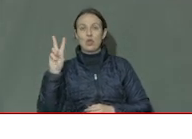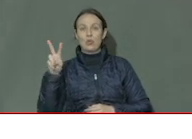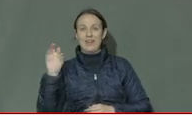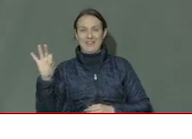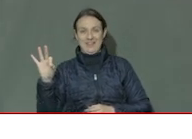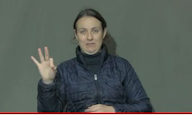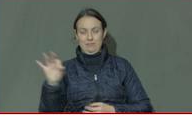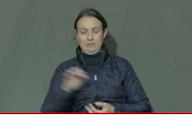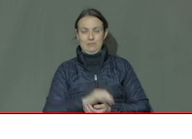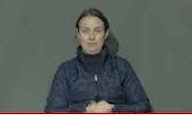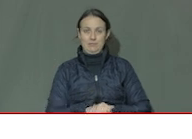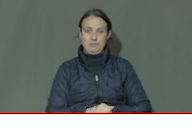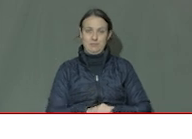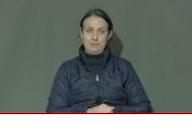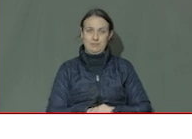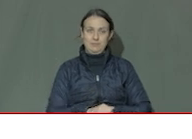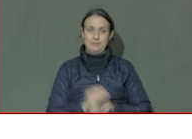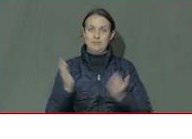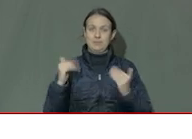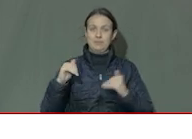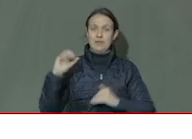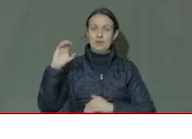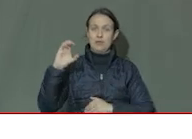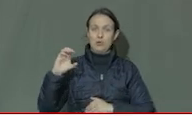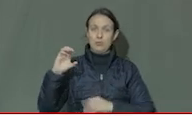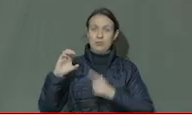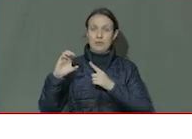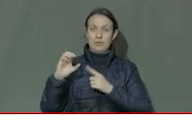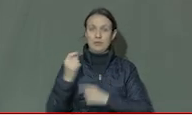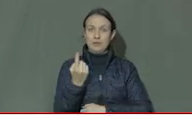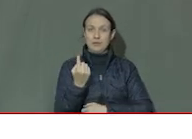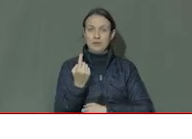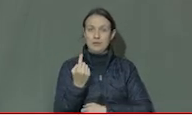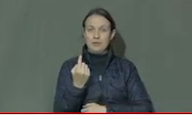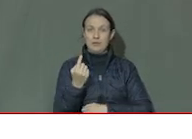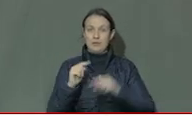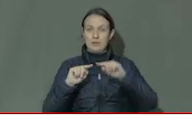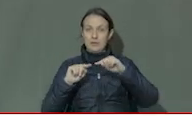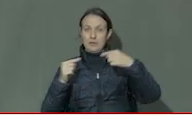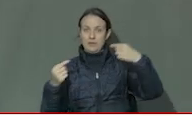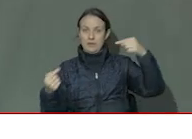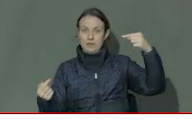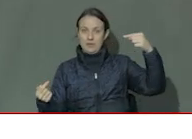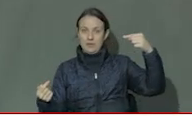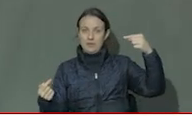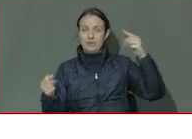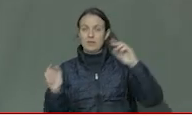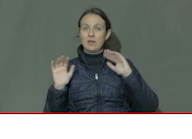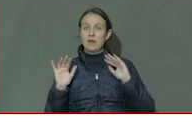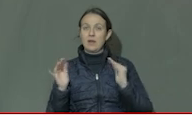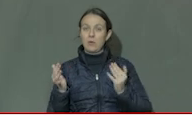23. Then chromosomes are single-stranded and they are held together by